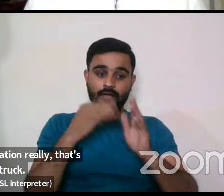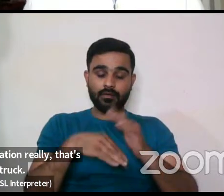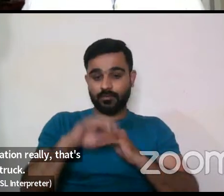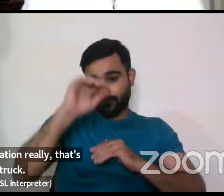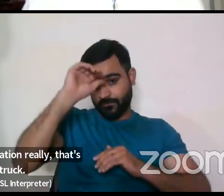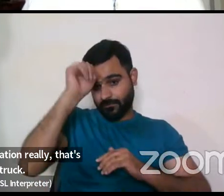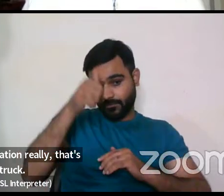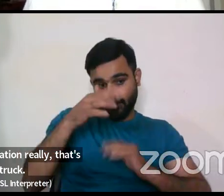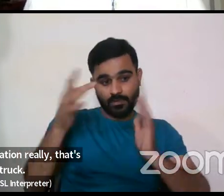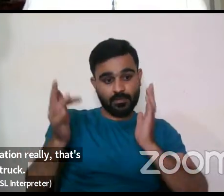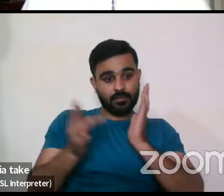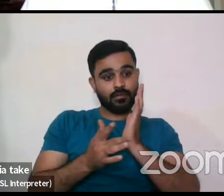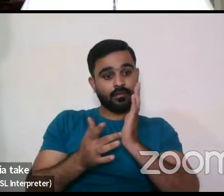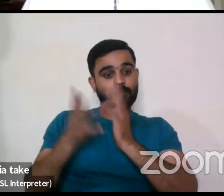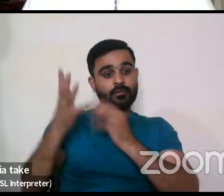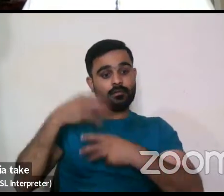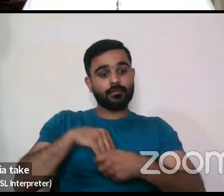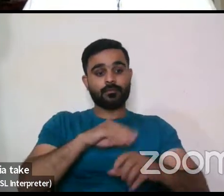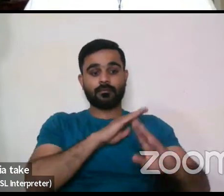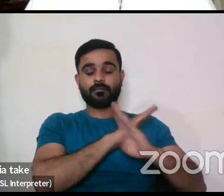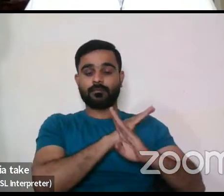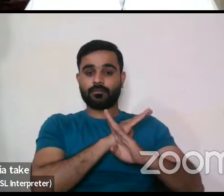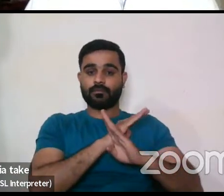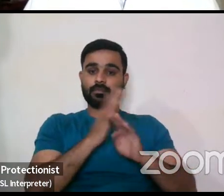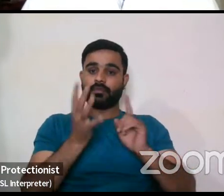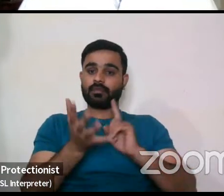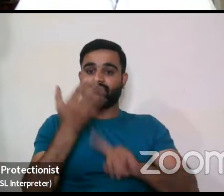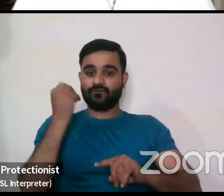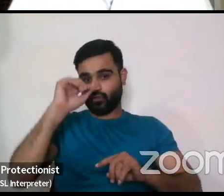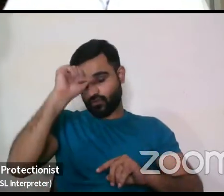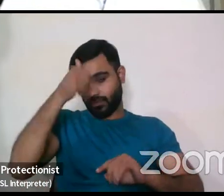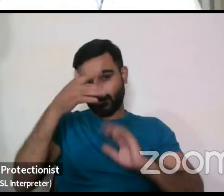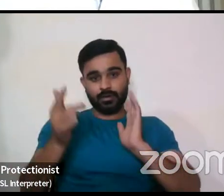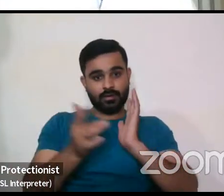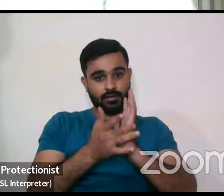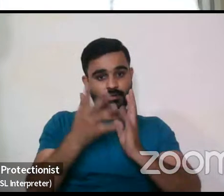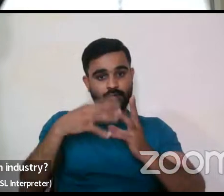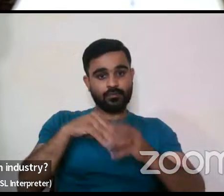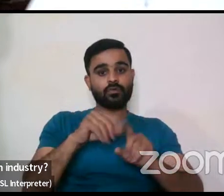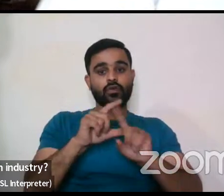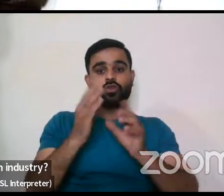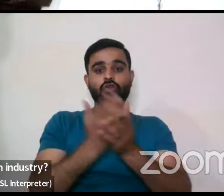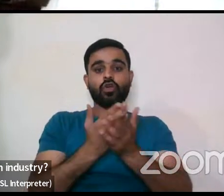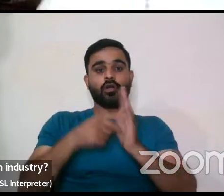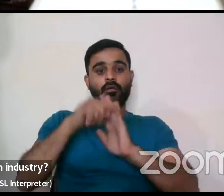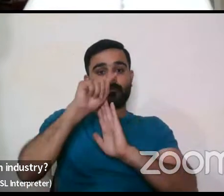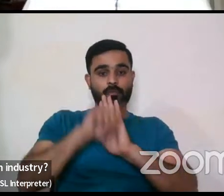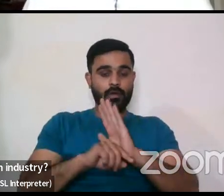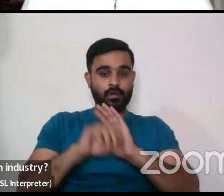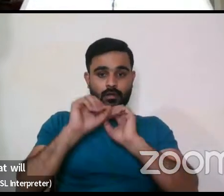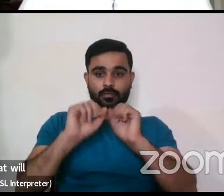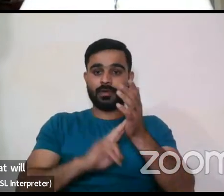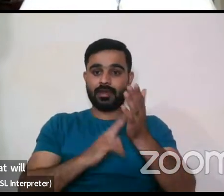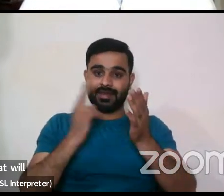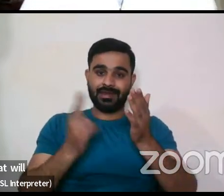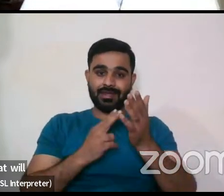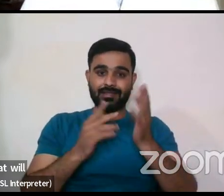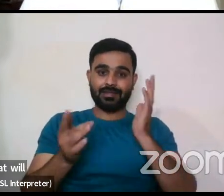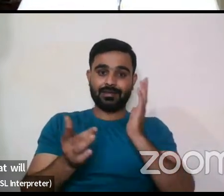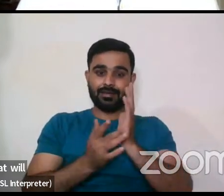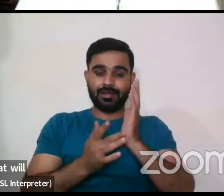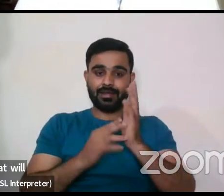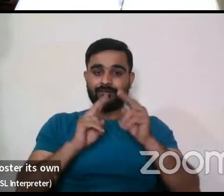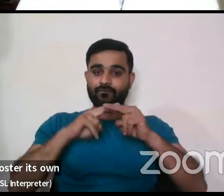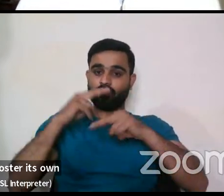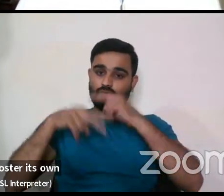take a protectionist approach to its tech industry, and will it adopt policies that will foster its own national tech industry, or will